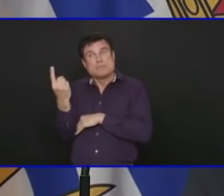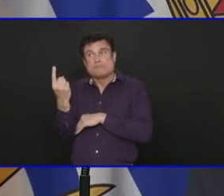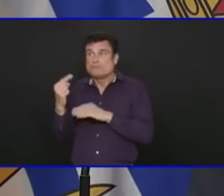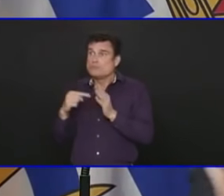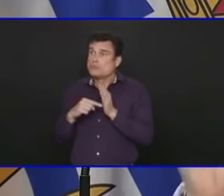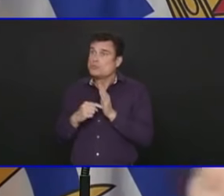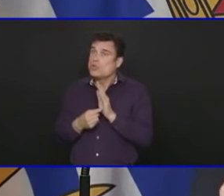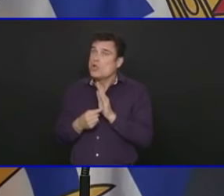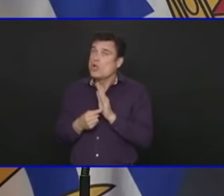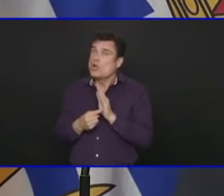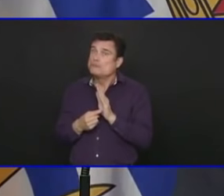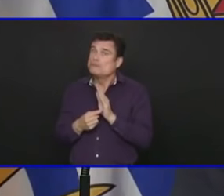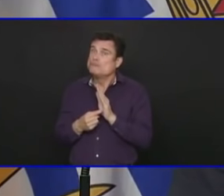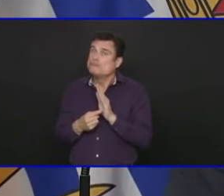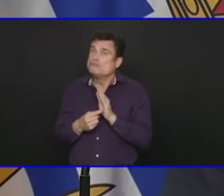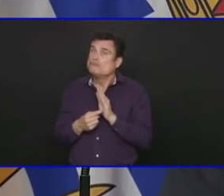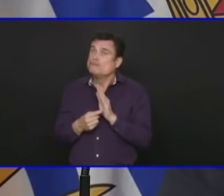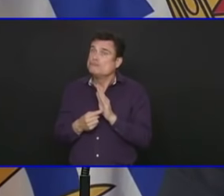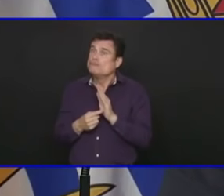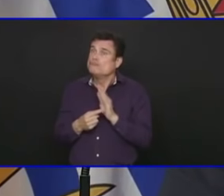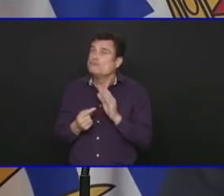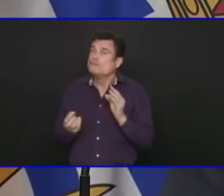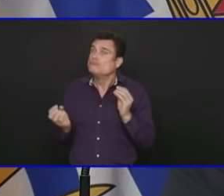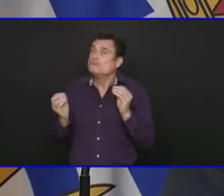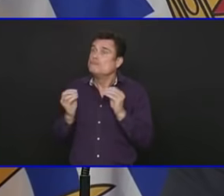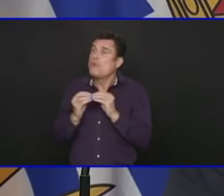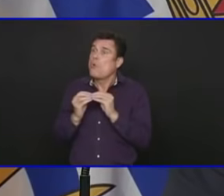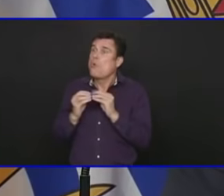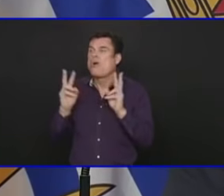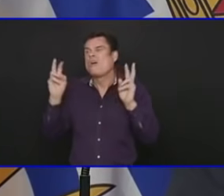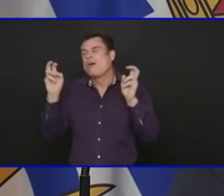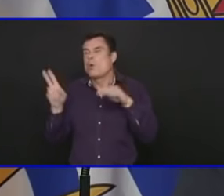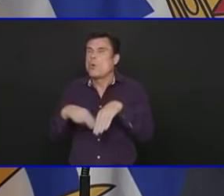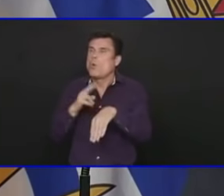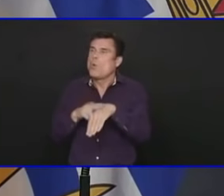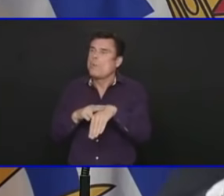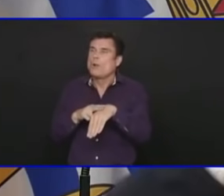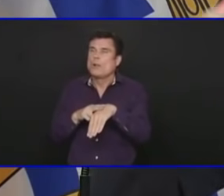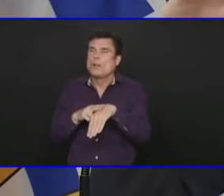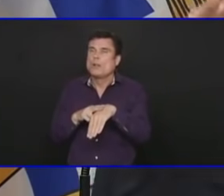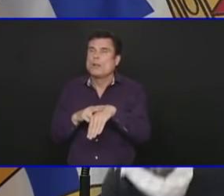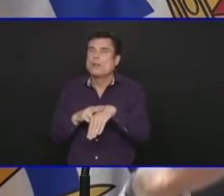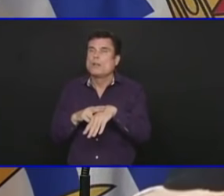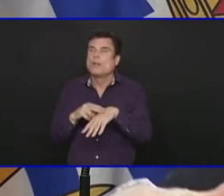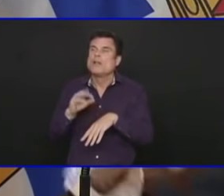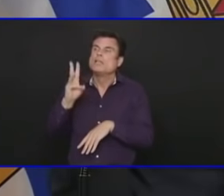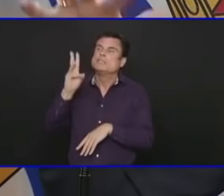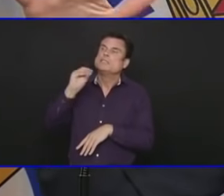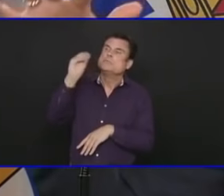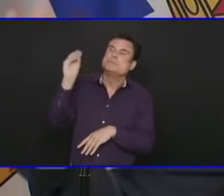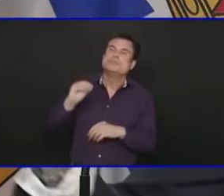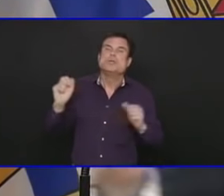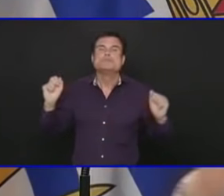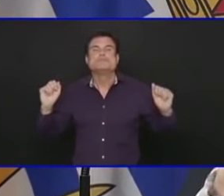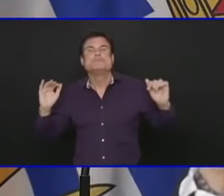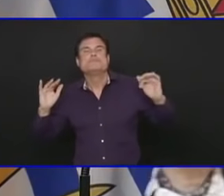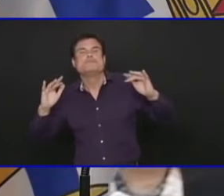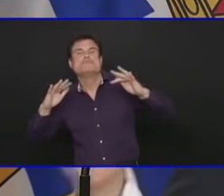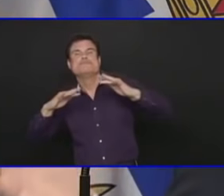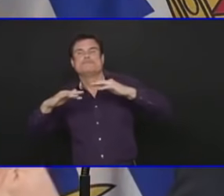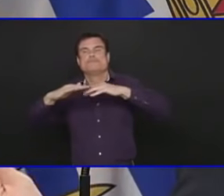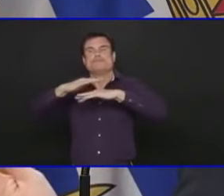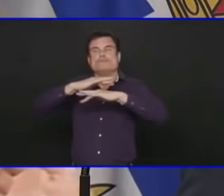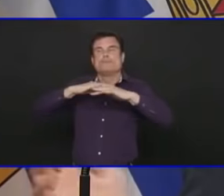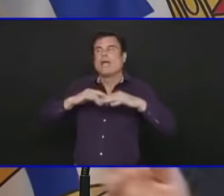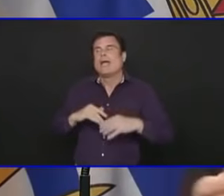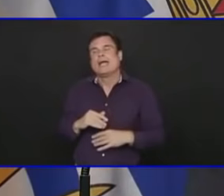so, I would love to see that. The thing that models tell us are what the possibility of things that can happen. It's not